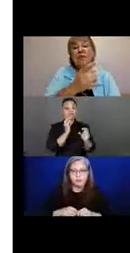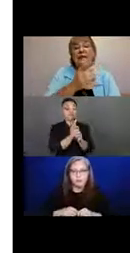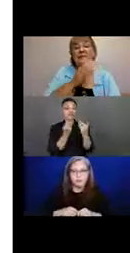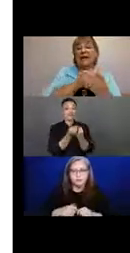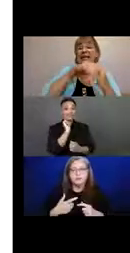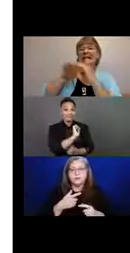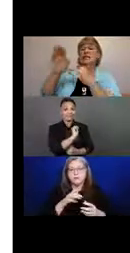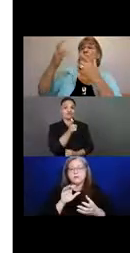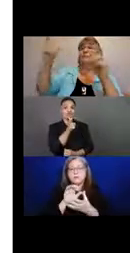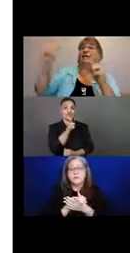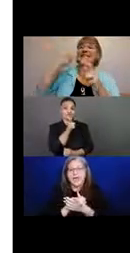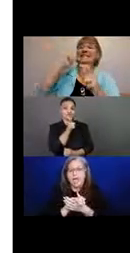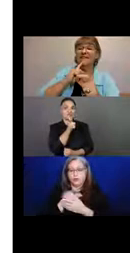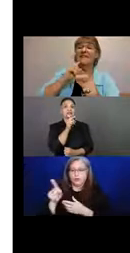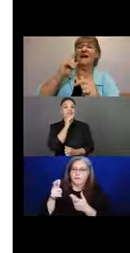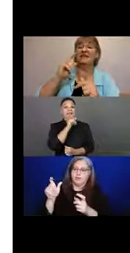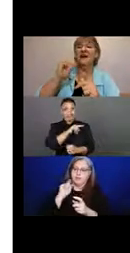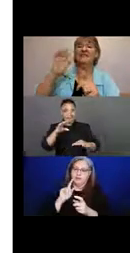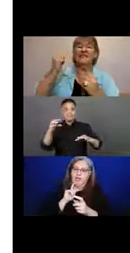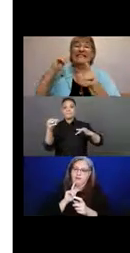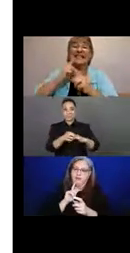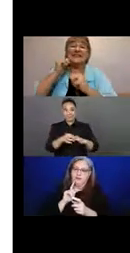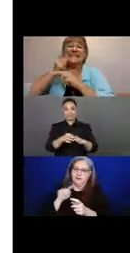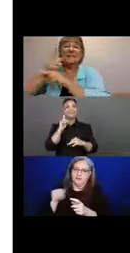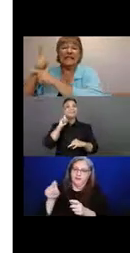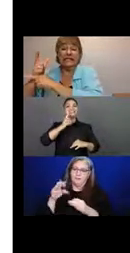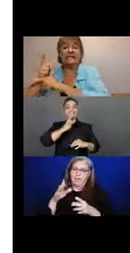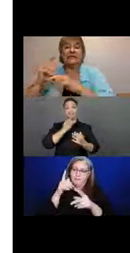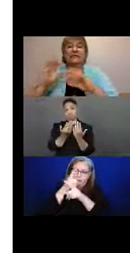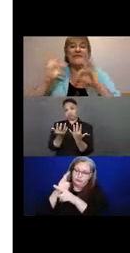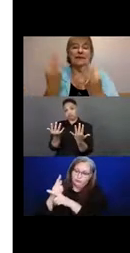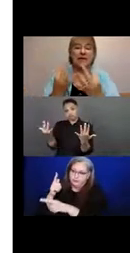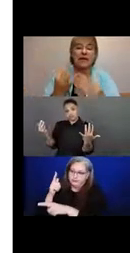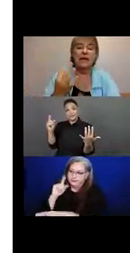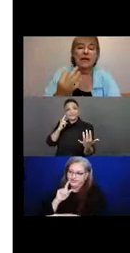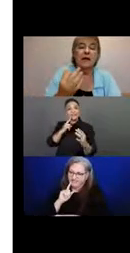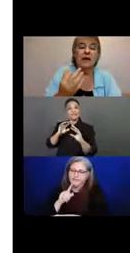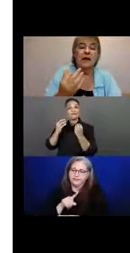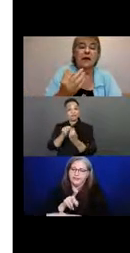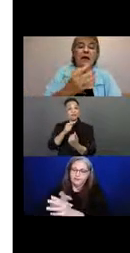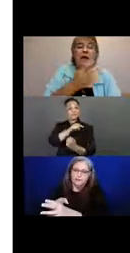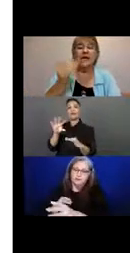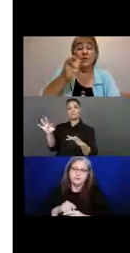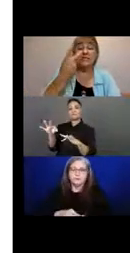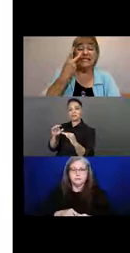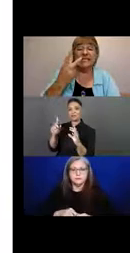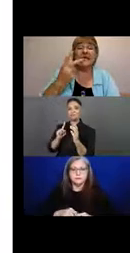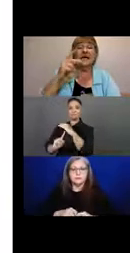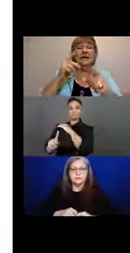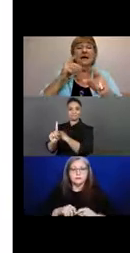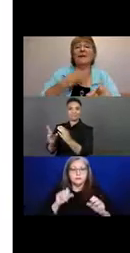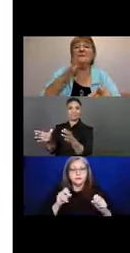So he married into a big deaf, of many deaf siblings family. And you